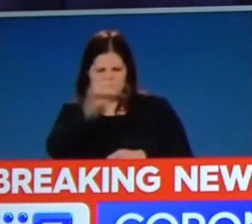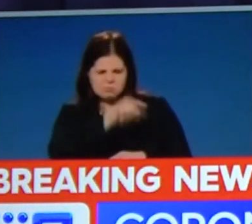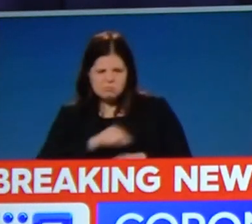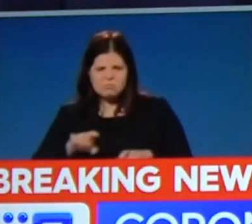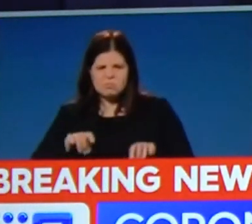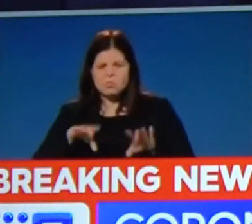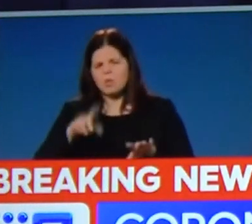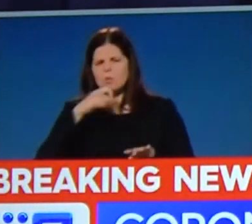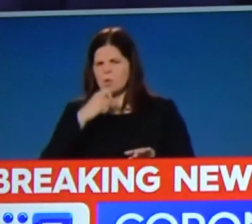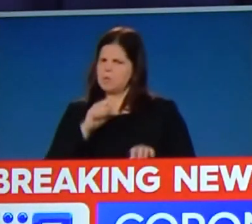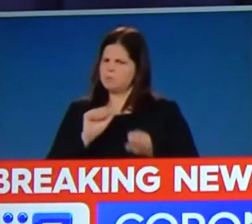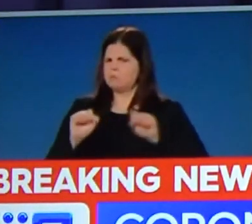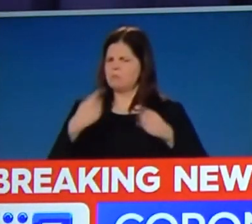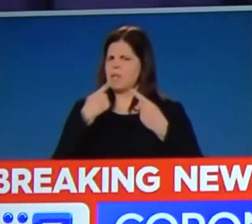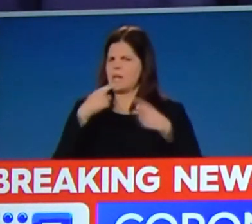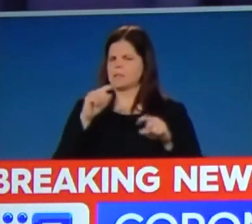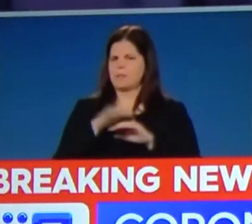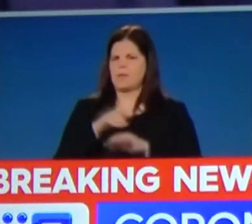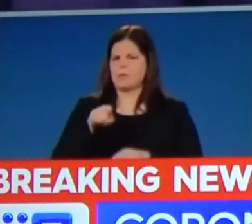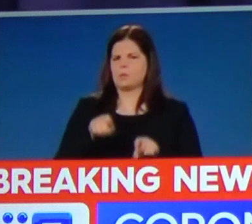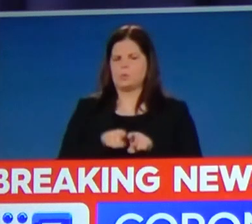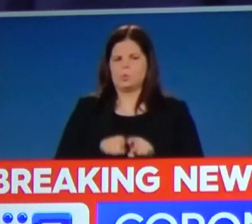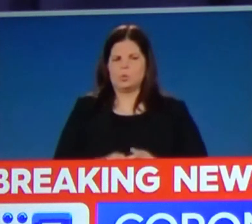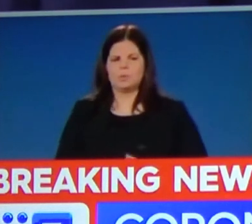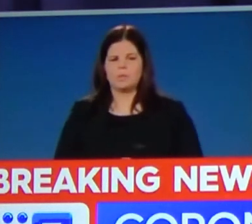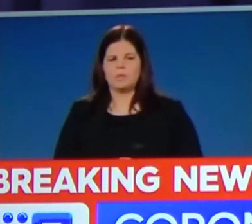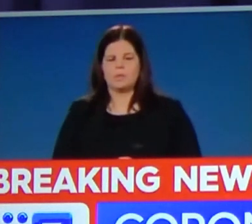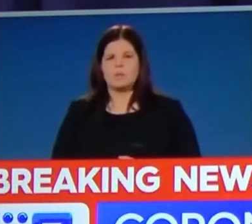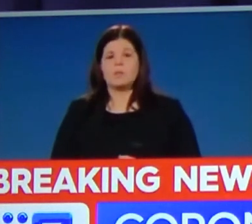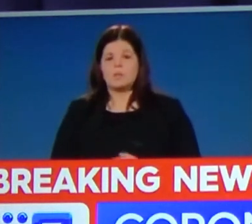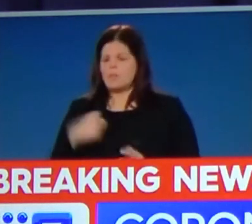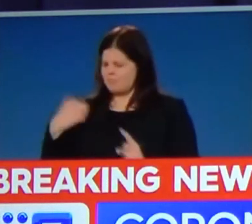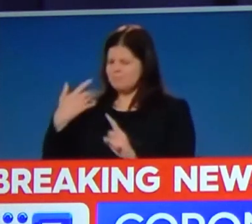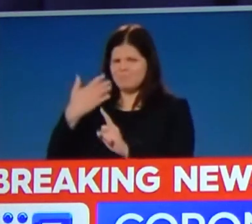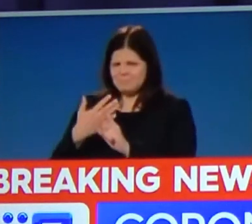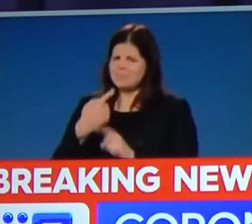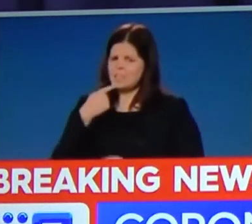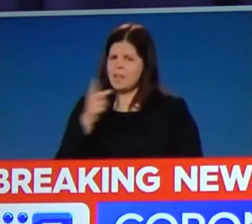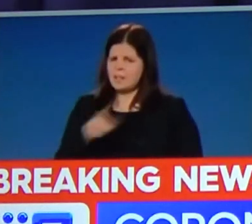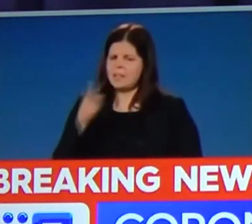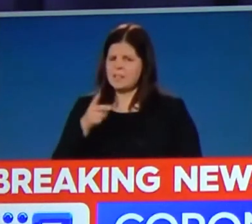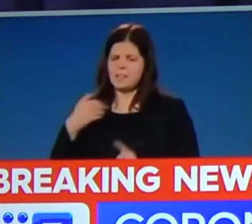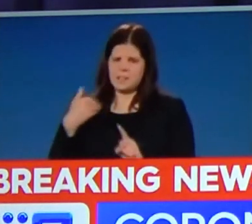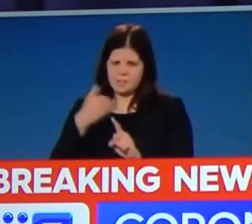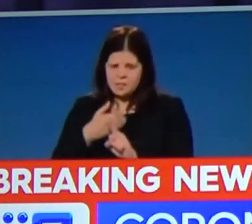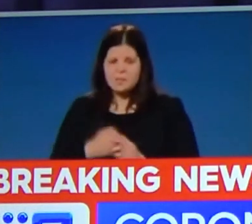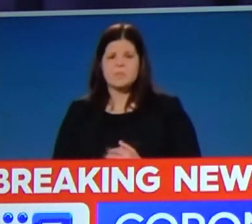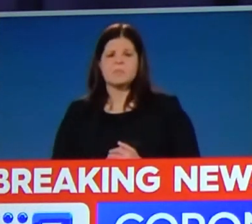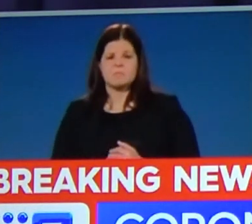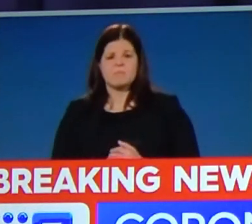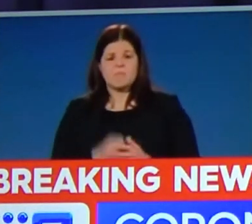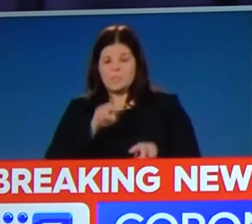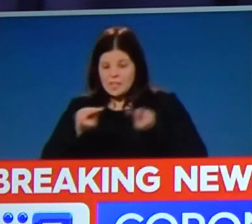issues. What you're now seeing with the National Cabinet is what I've flagged now for several weeks. You will see some states and territories, depending on